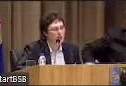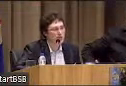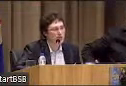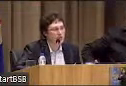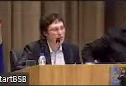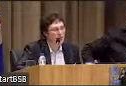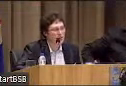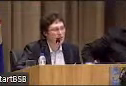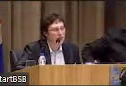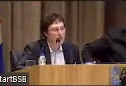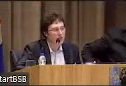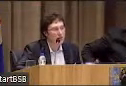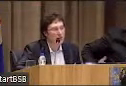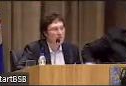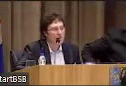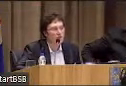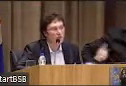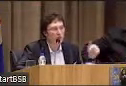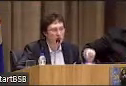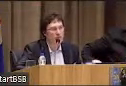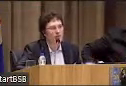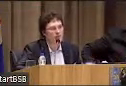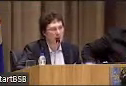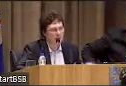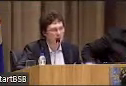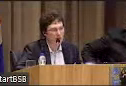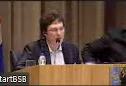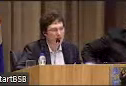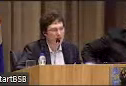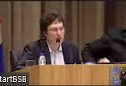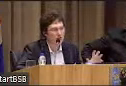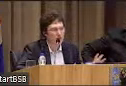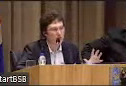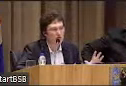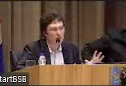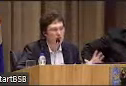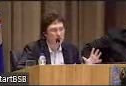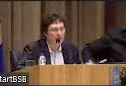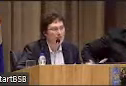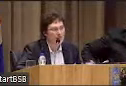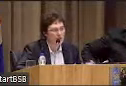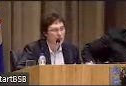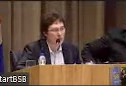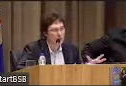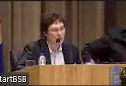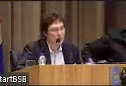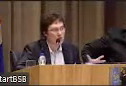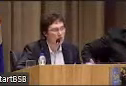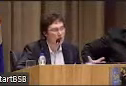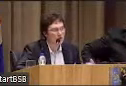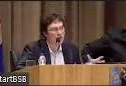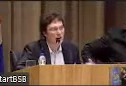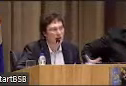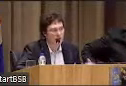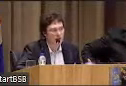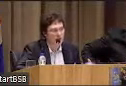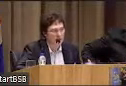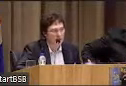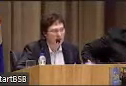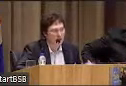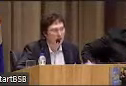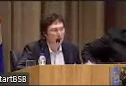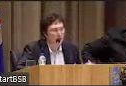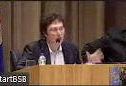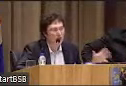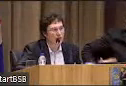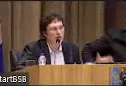And we have tested our similarity algorithm, which is done after SHC. We're just